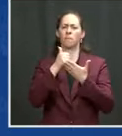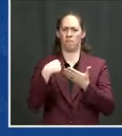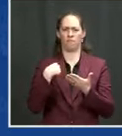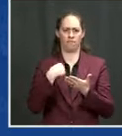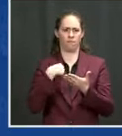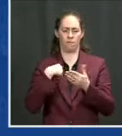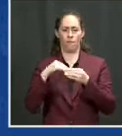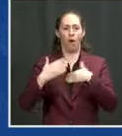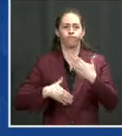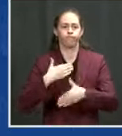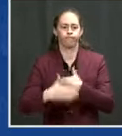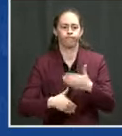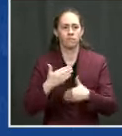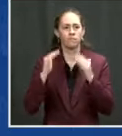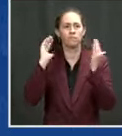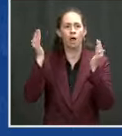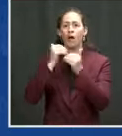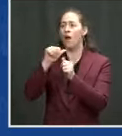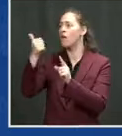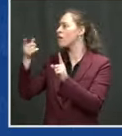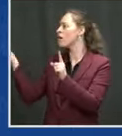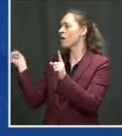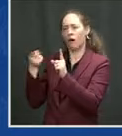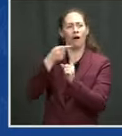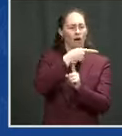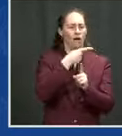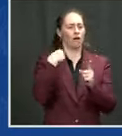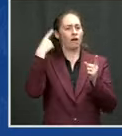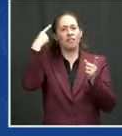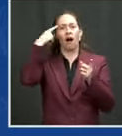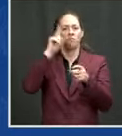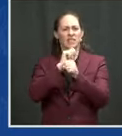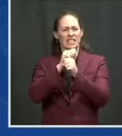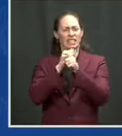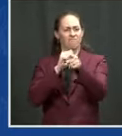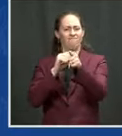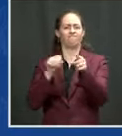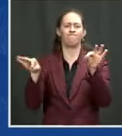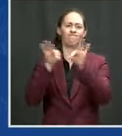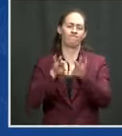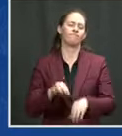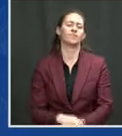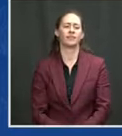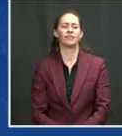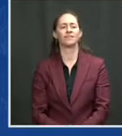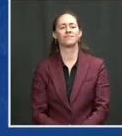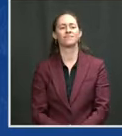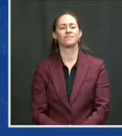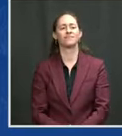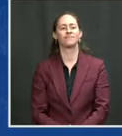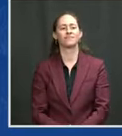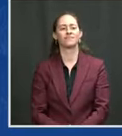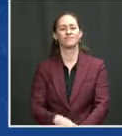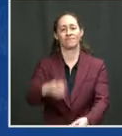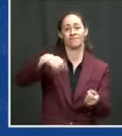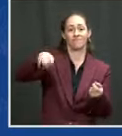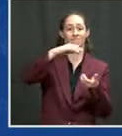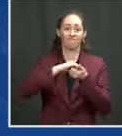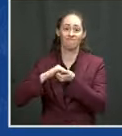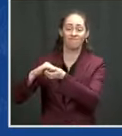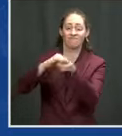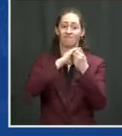anyone would have thought. Working together, we delivered over 220 million shots in my first 100 days, well beyond